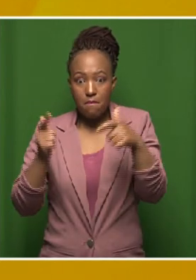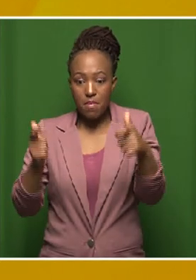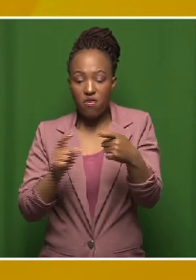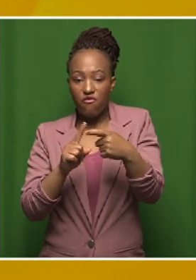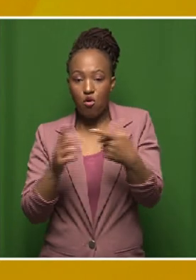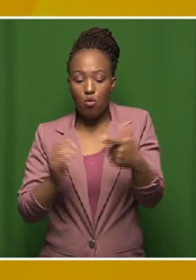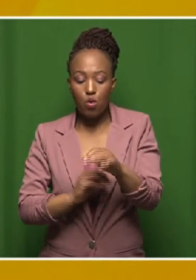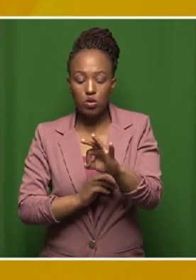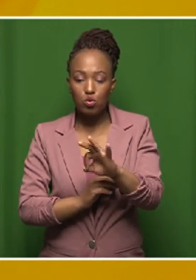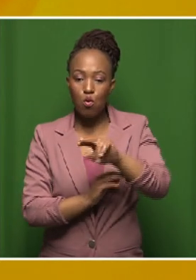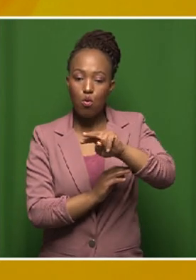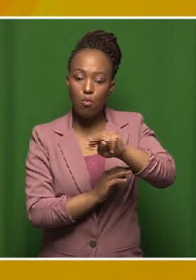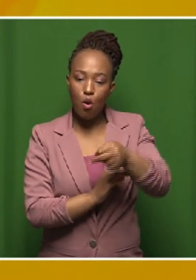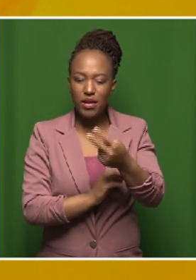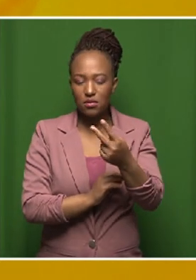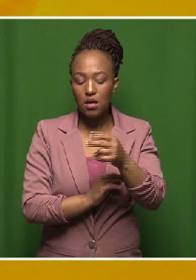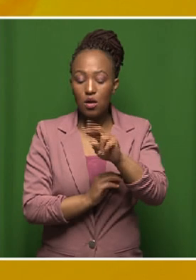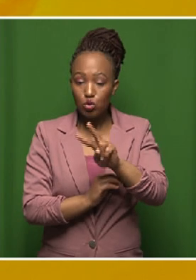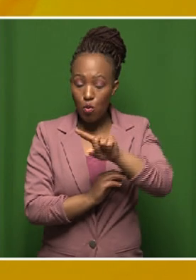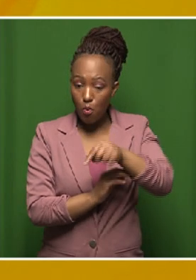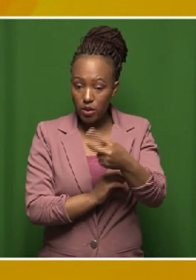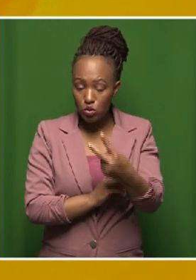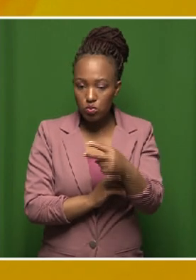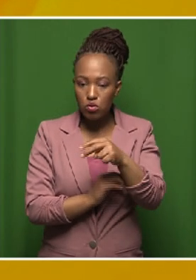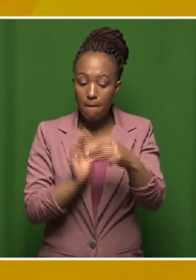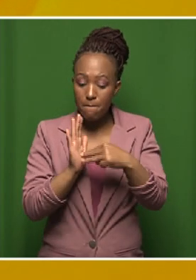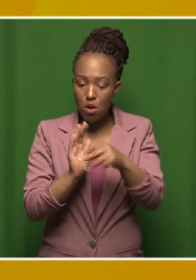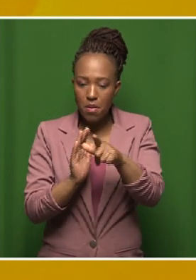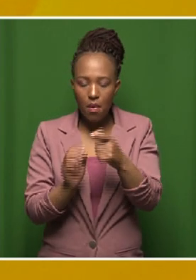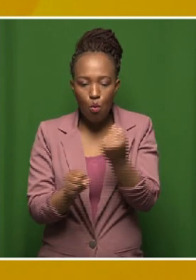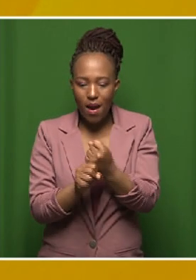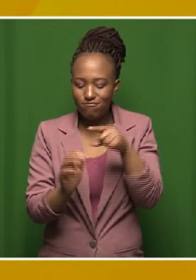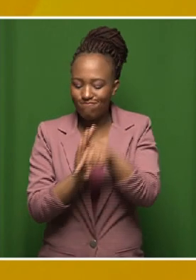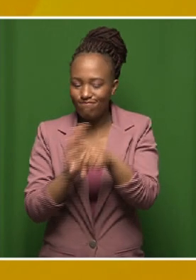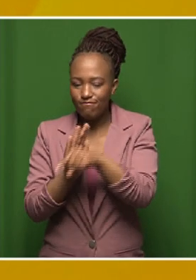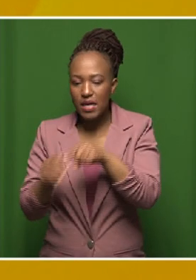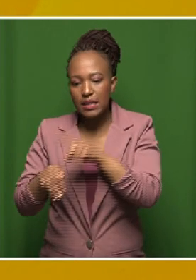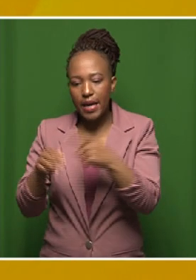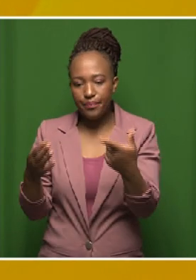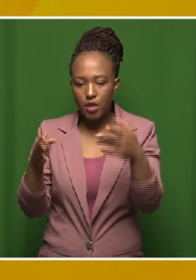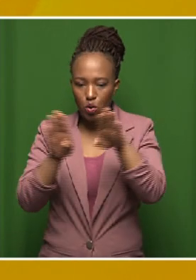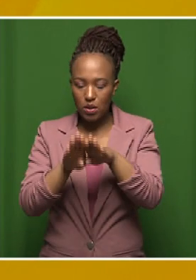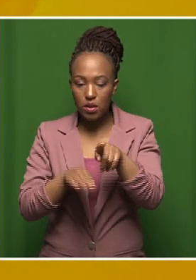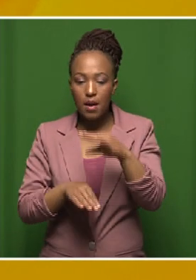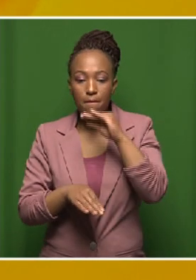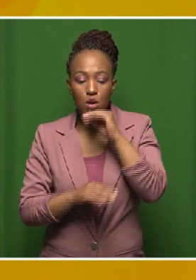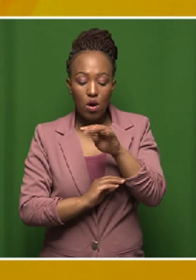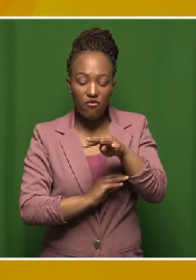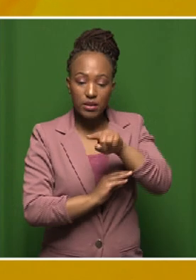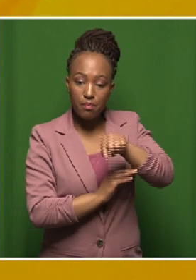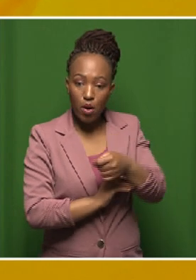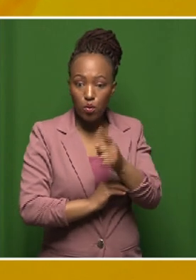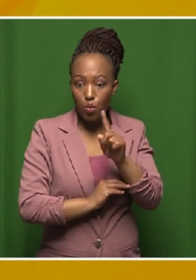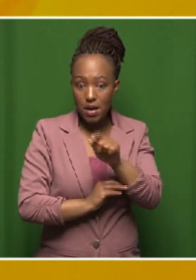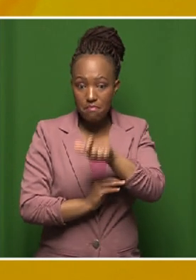through, 2.2 million people lost their jobs during lockdown. And that basically means that only 14.1